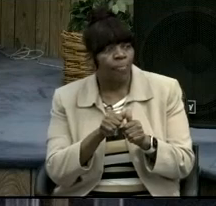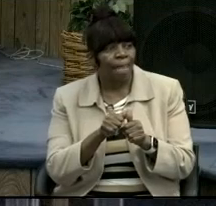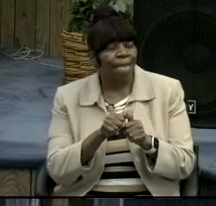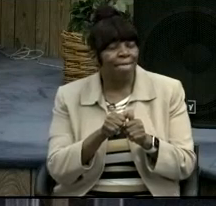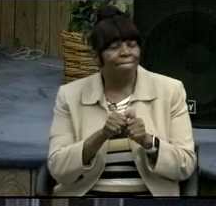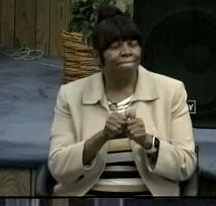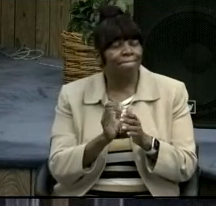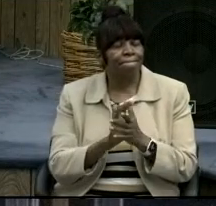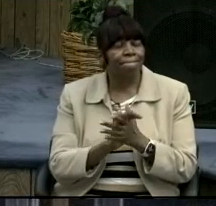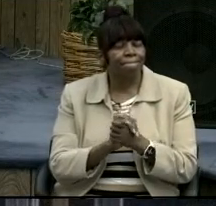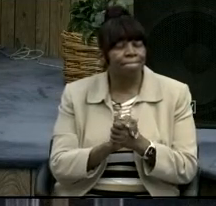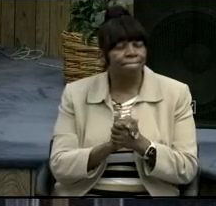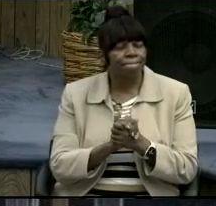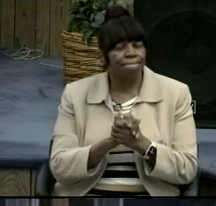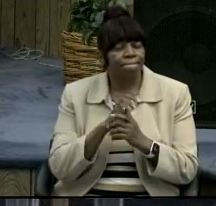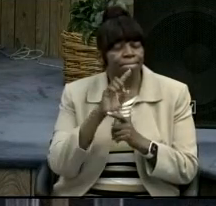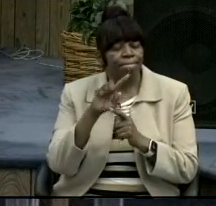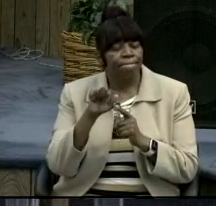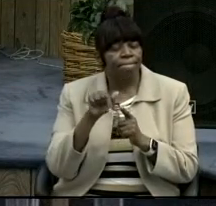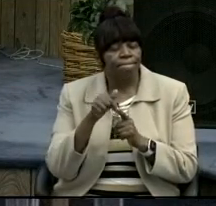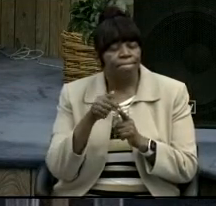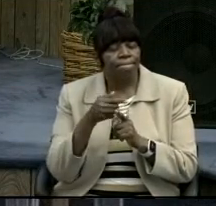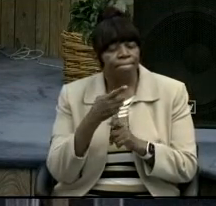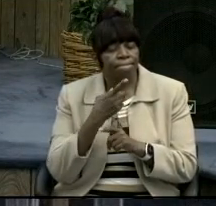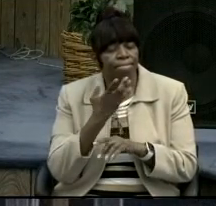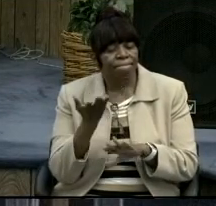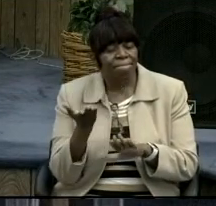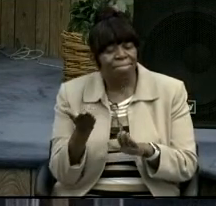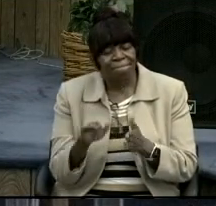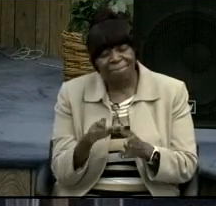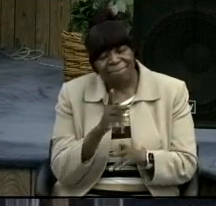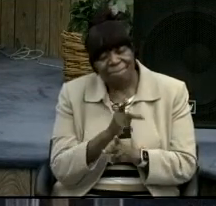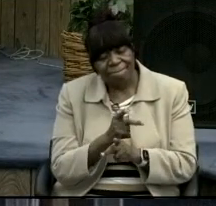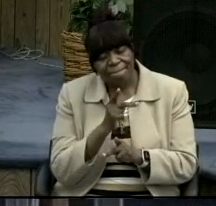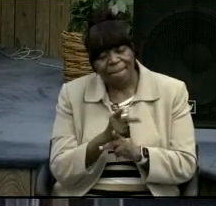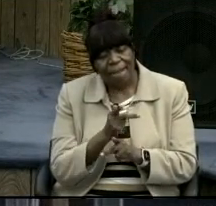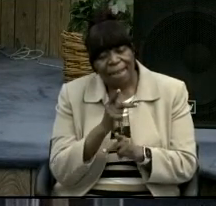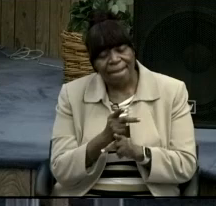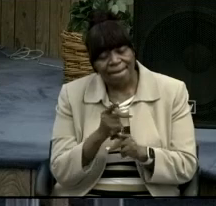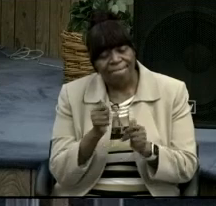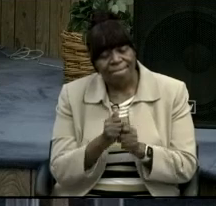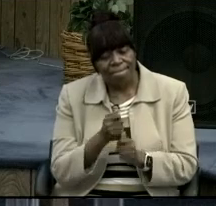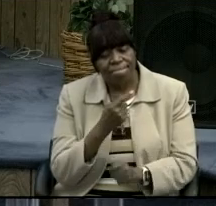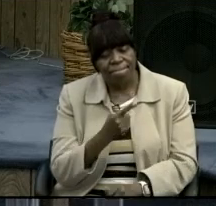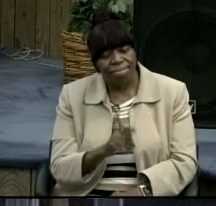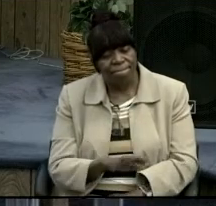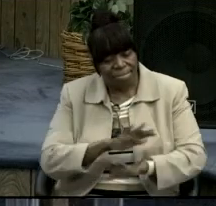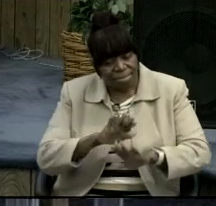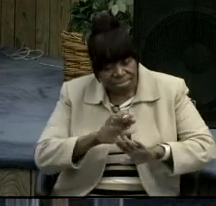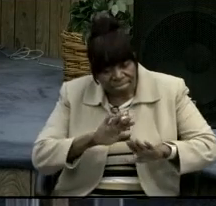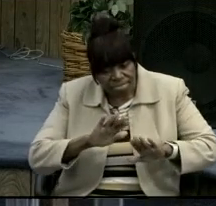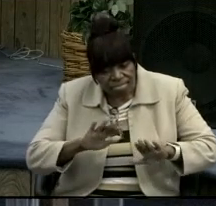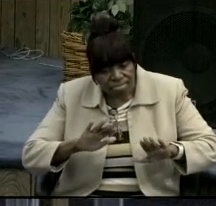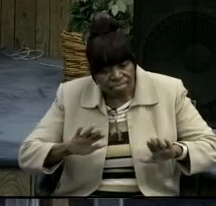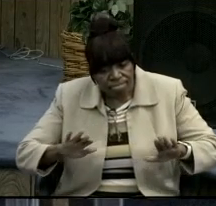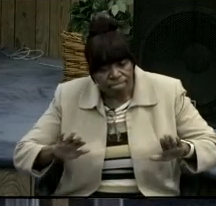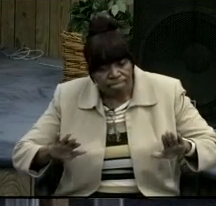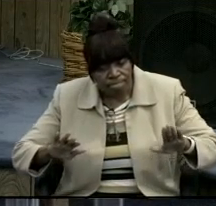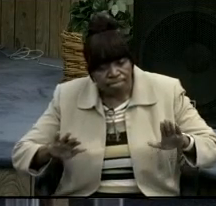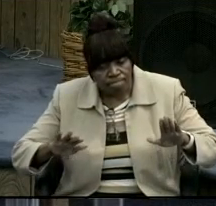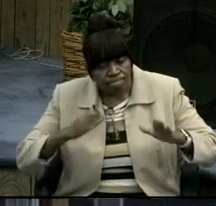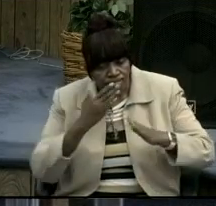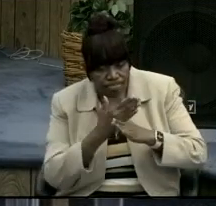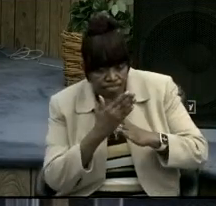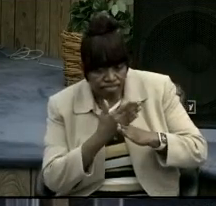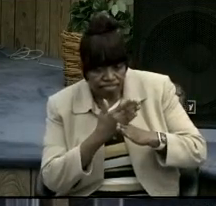when Warner passed, I said, you know, be careful with her. You know, don't bombard her. And so I'm going to ask it